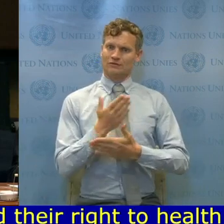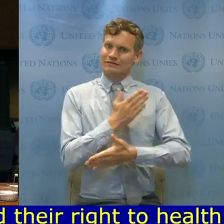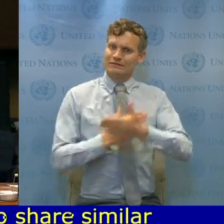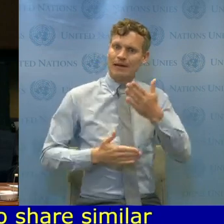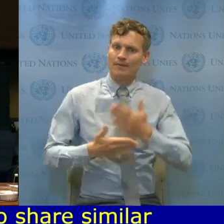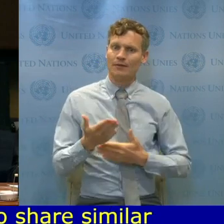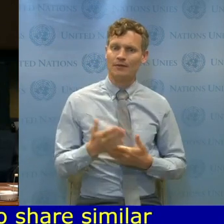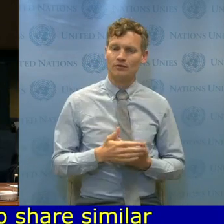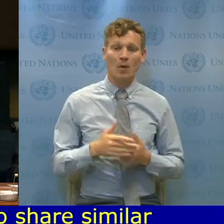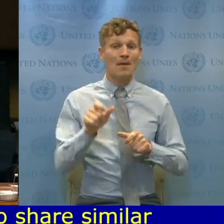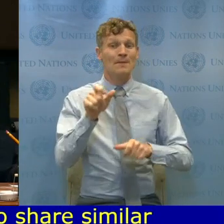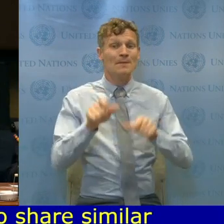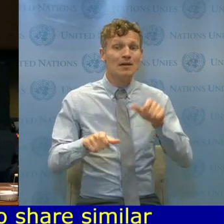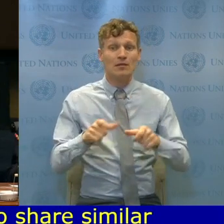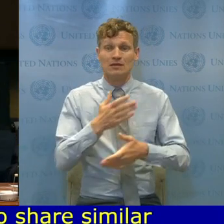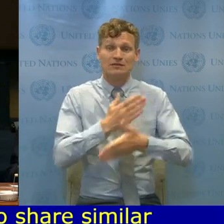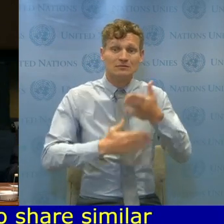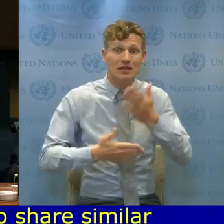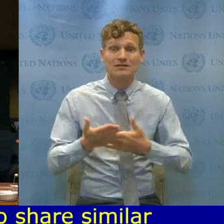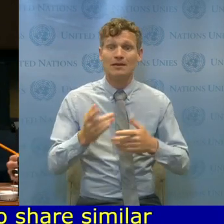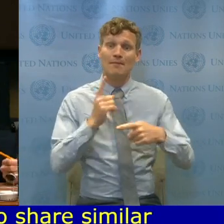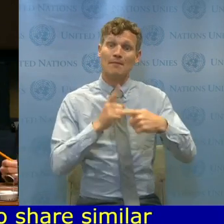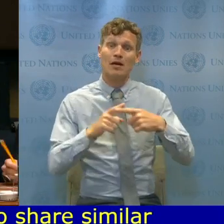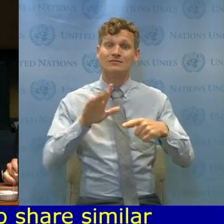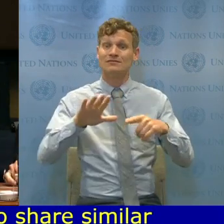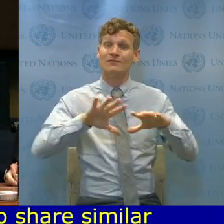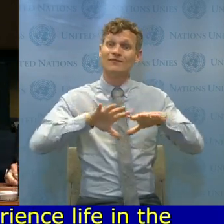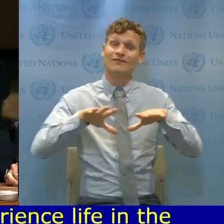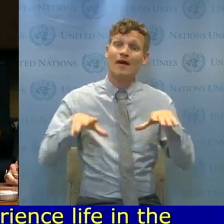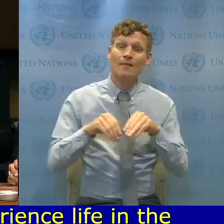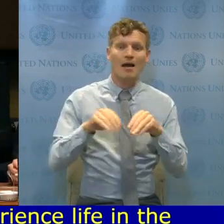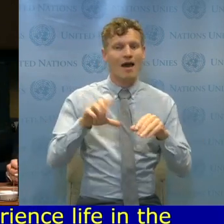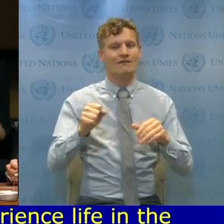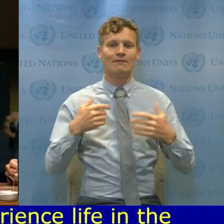their families can receive medical and health information and